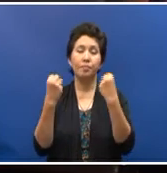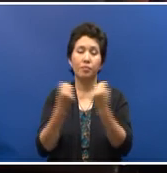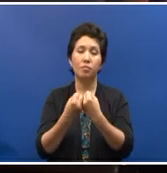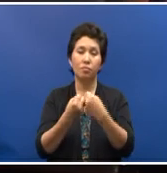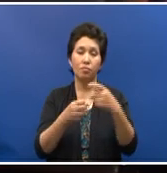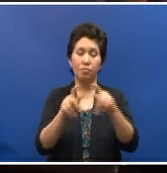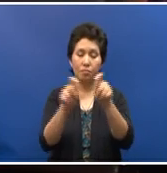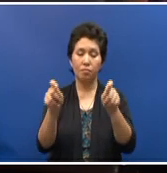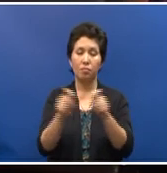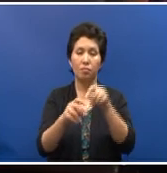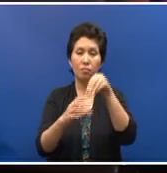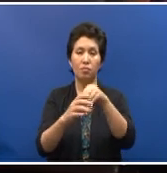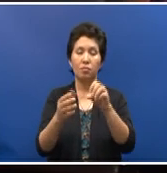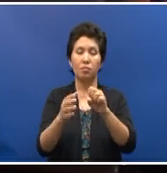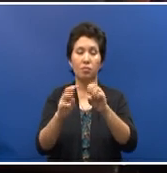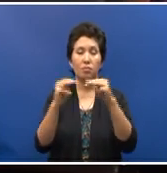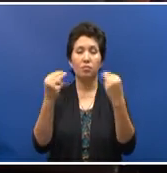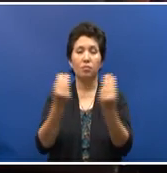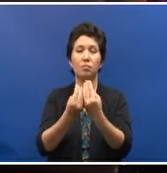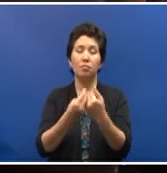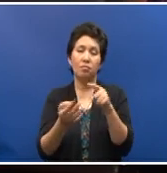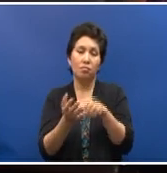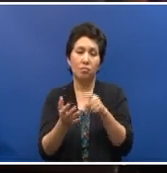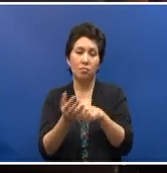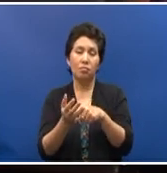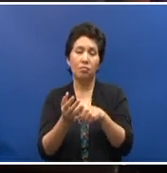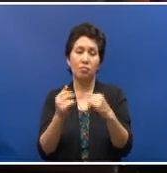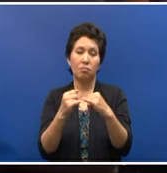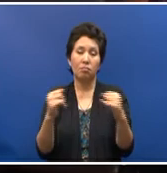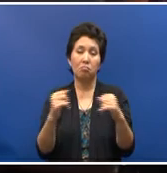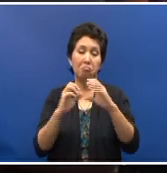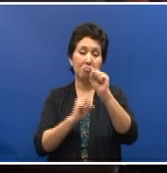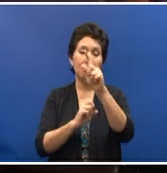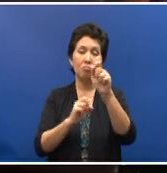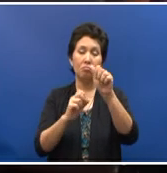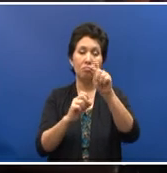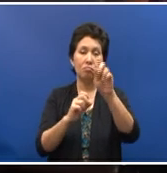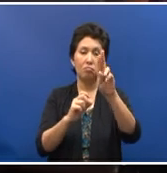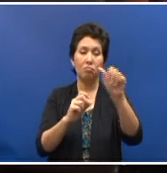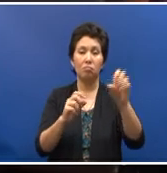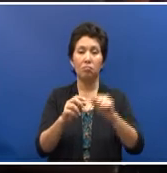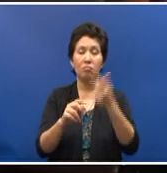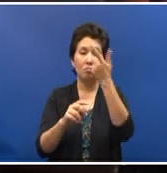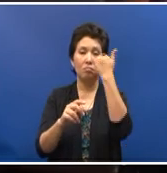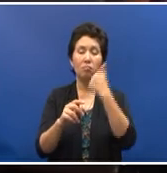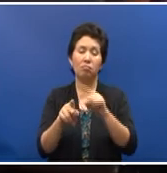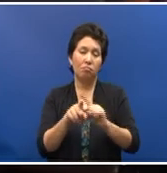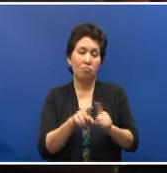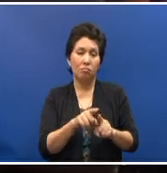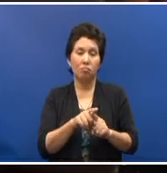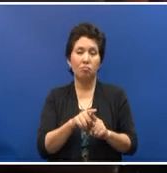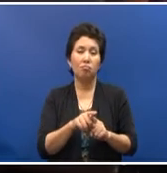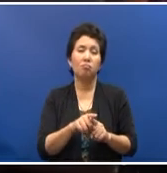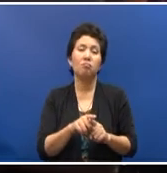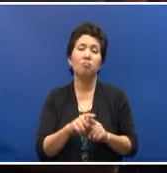society. Okay, sometimes we are tied to a particular social status, okay, because of hereditary factors. For